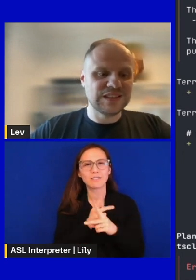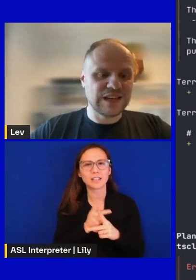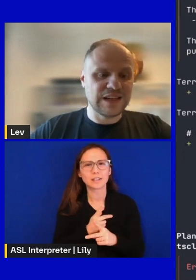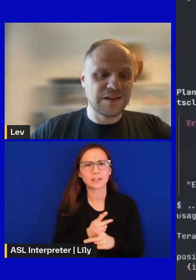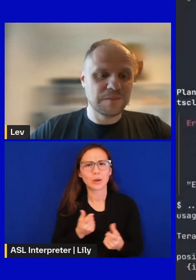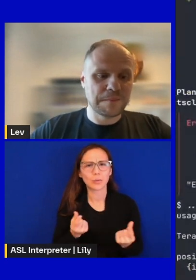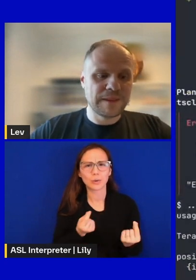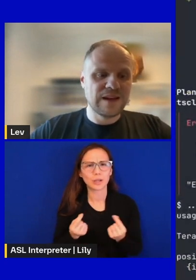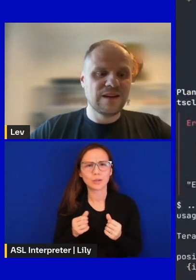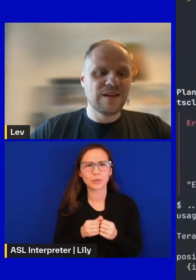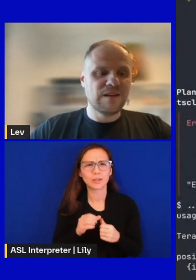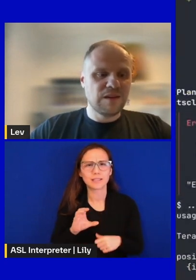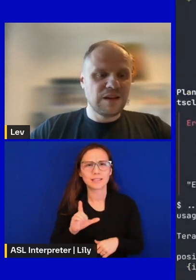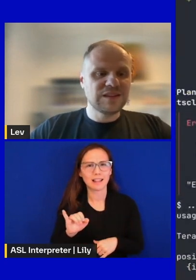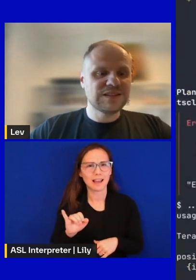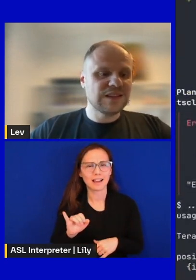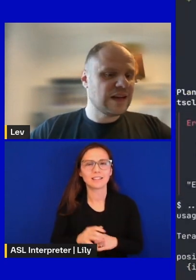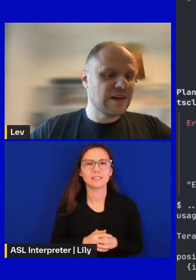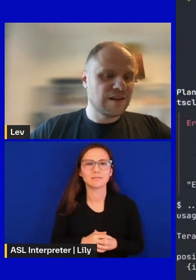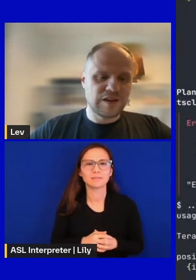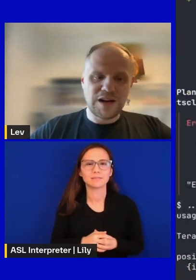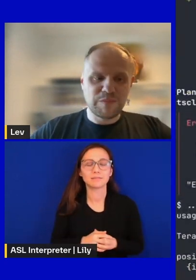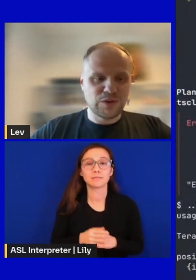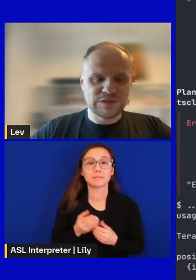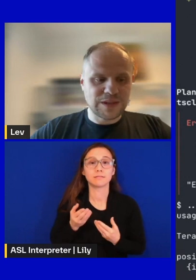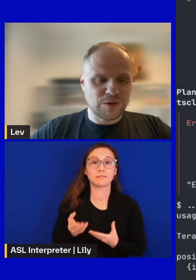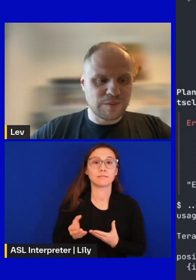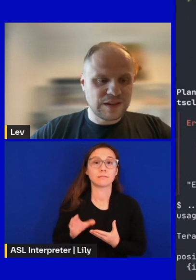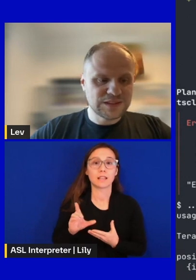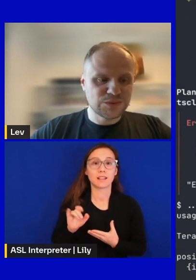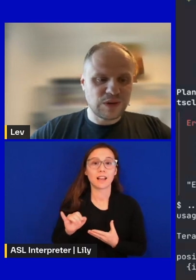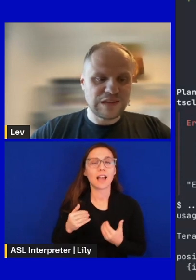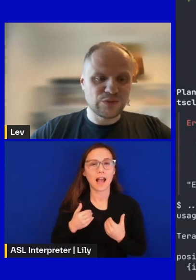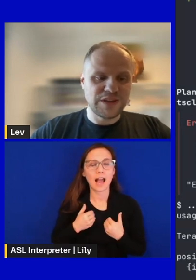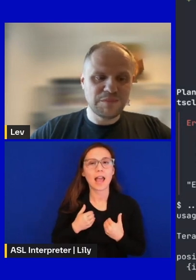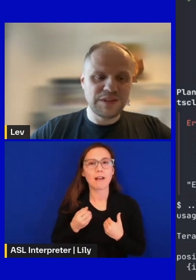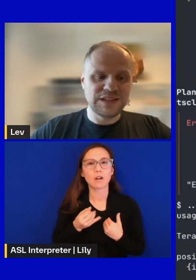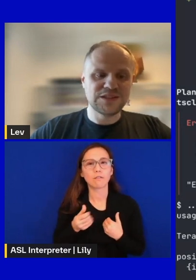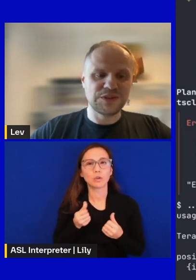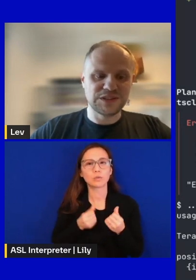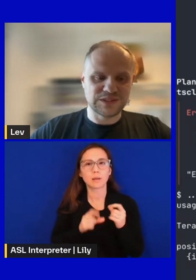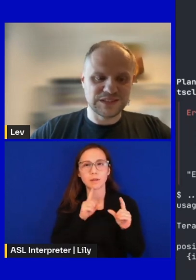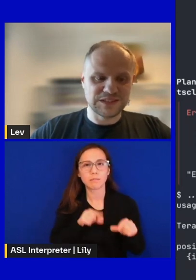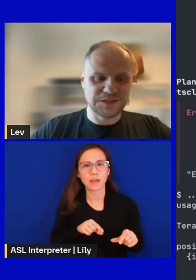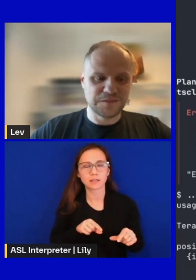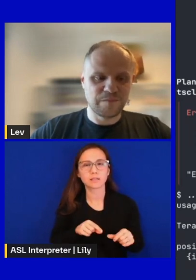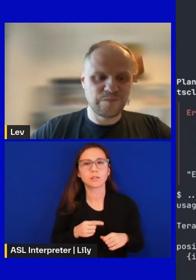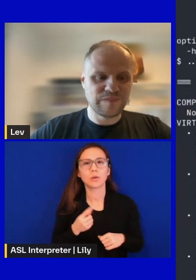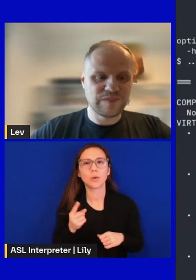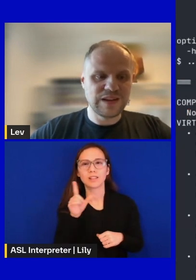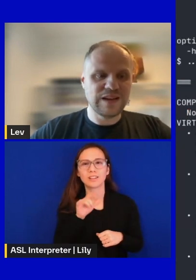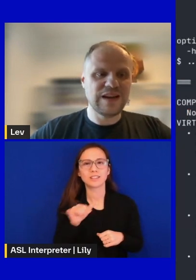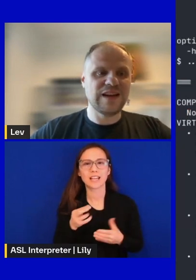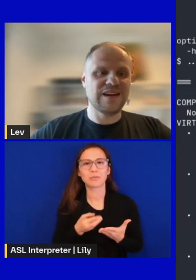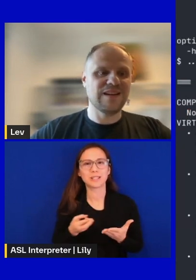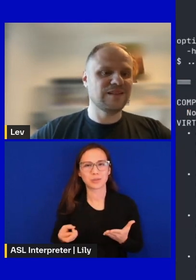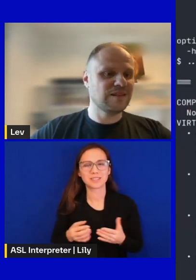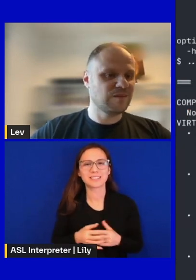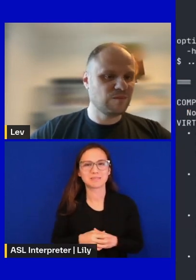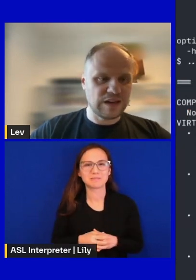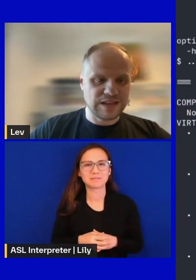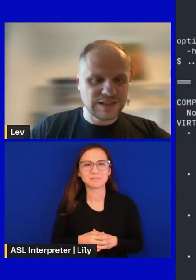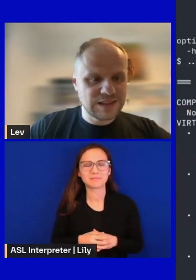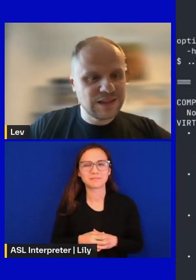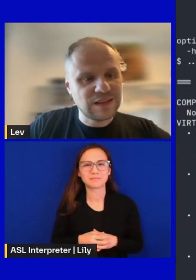with the CLI. In the CLI, I have a couple of subcommands. One of them is the resources.